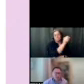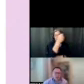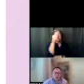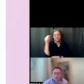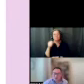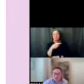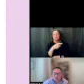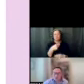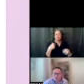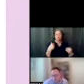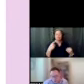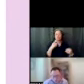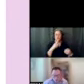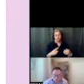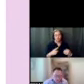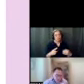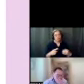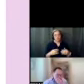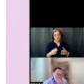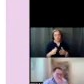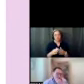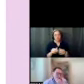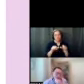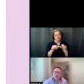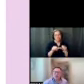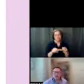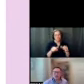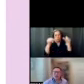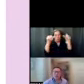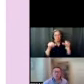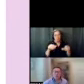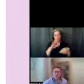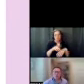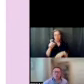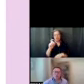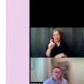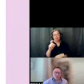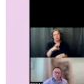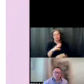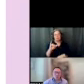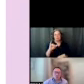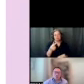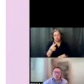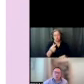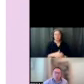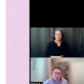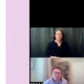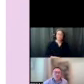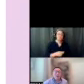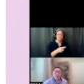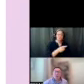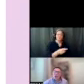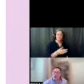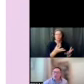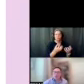on X, right, the formerly known as Twitter, X, and Instagram, and she wishes to